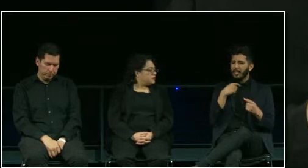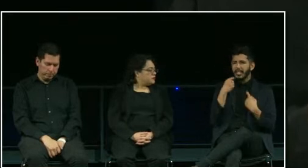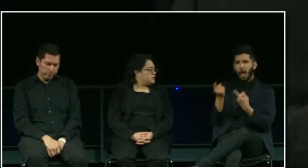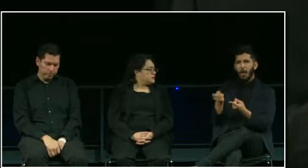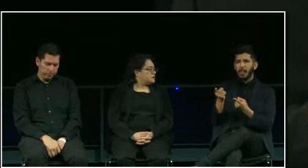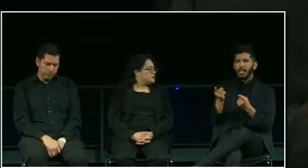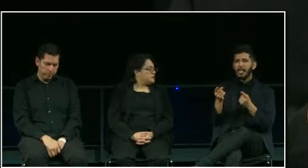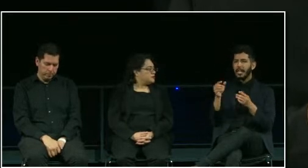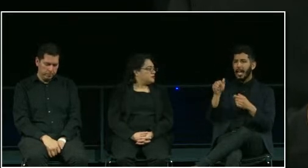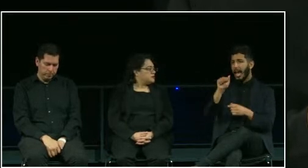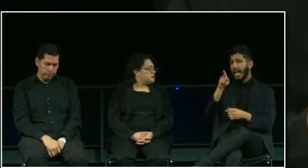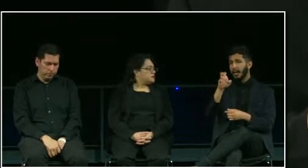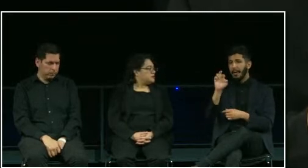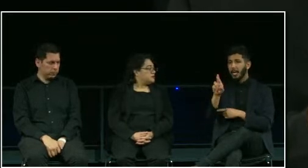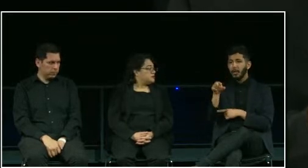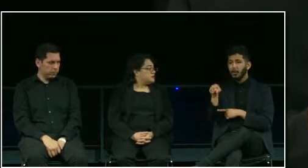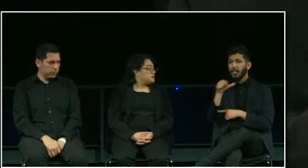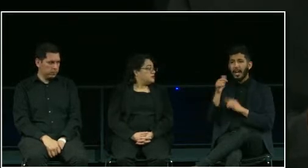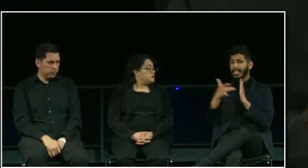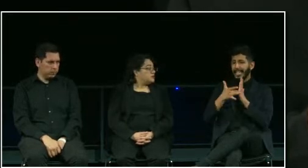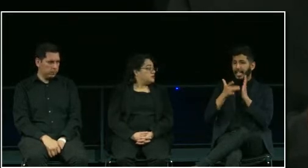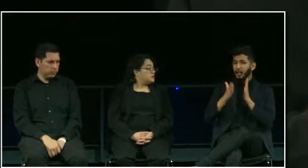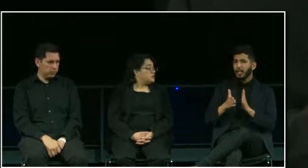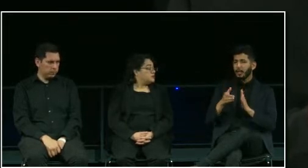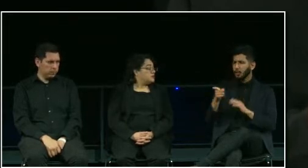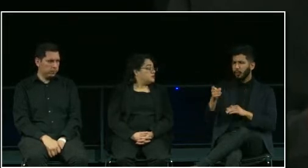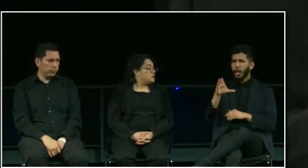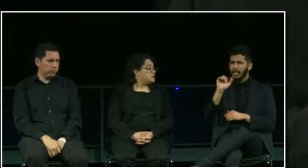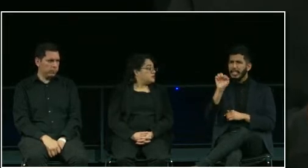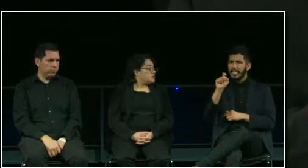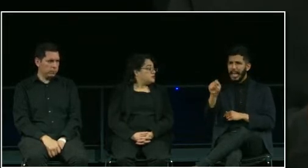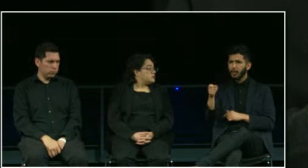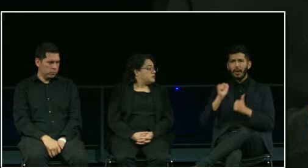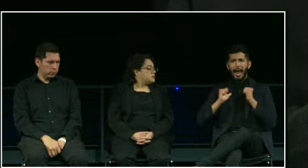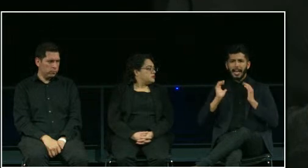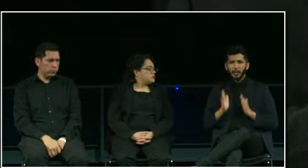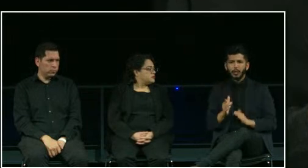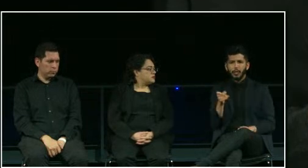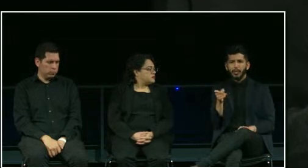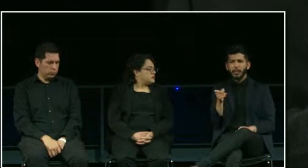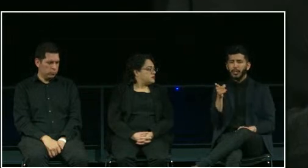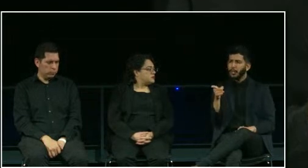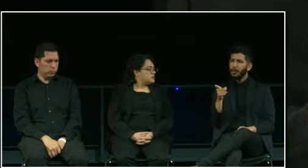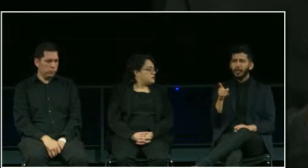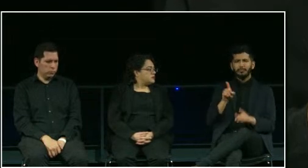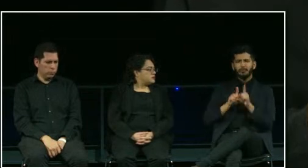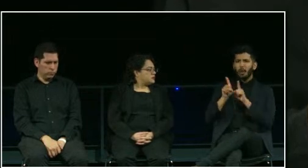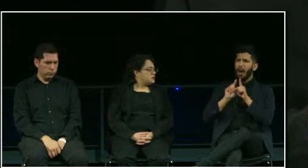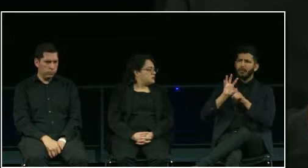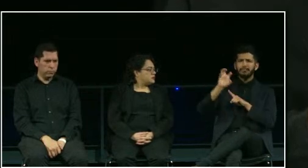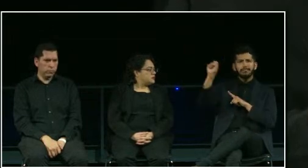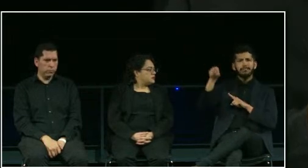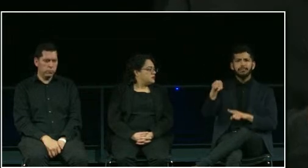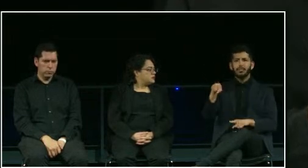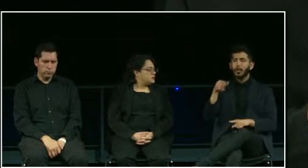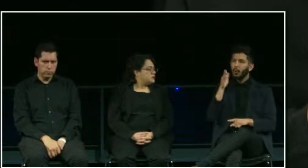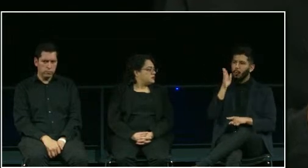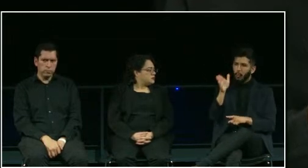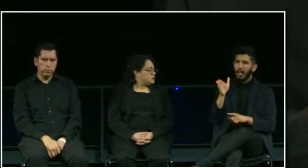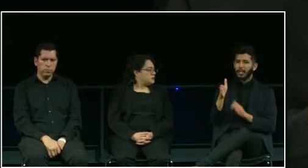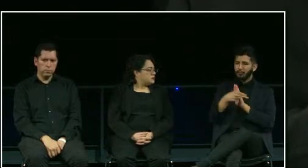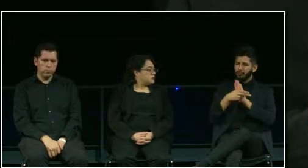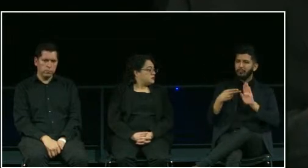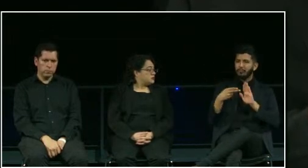not technicians, you're cast. You're actors. You're superstars. And we will credit you like that and treat you like